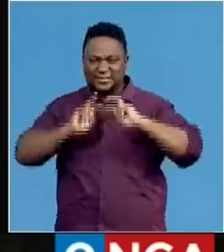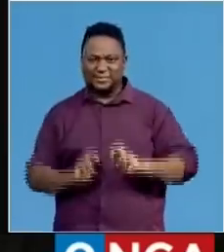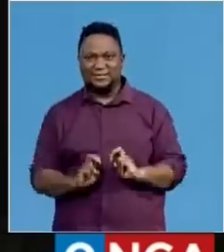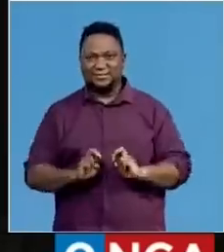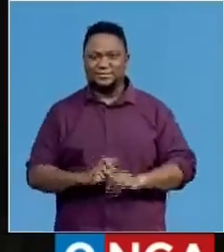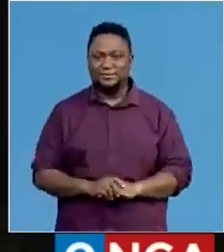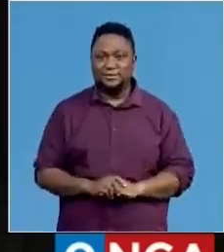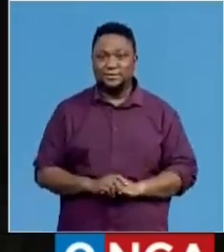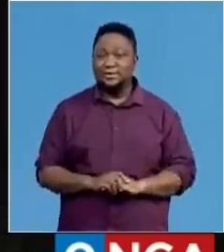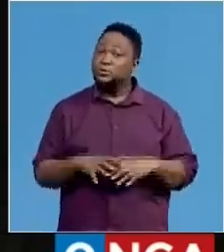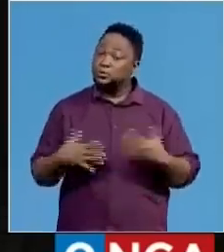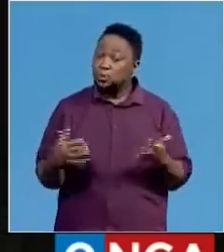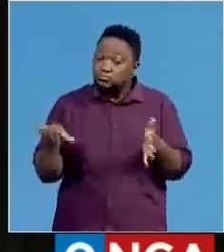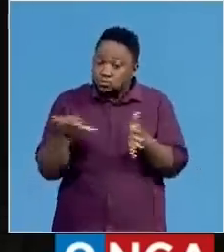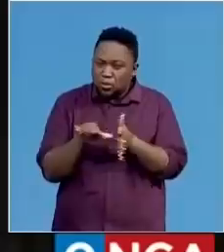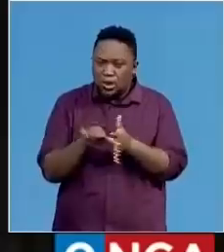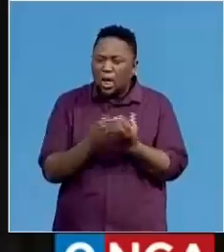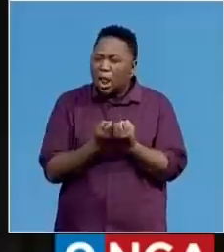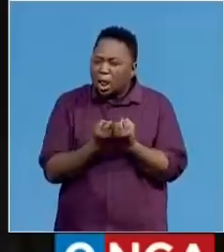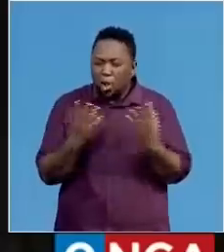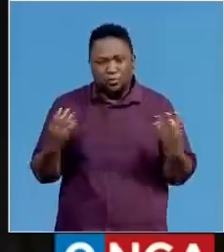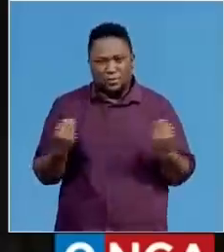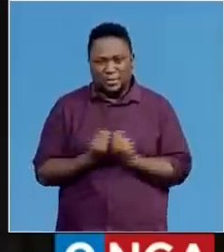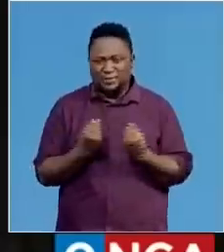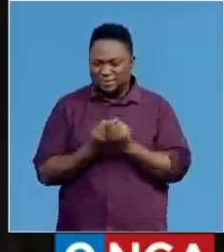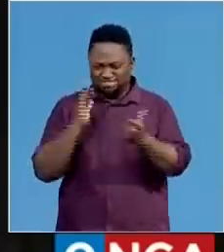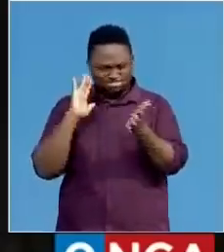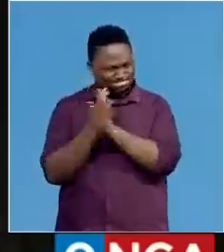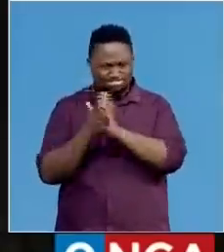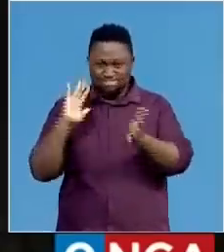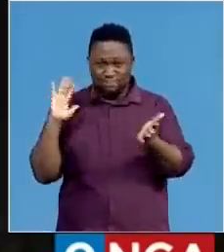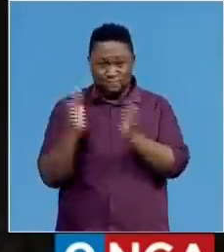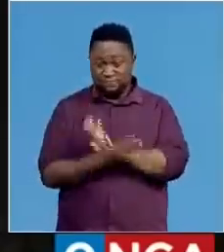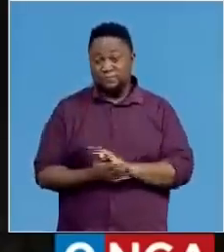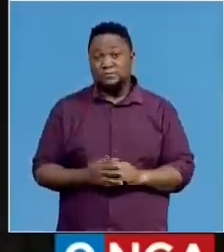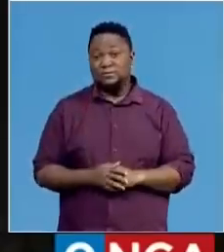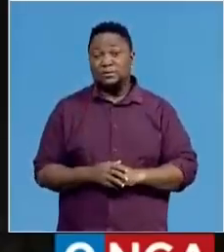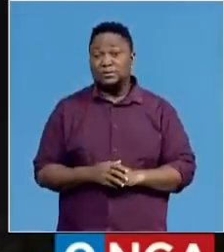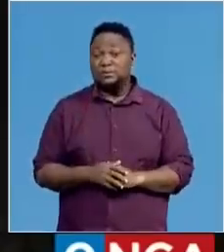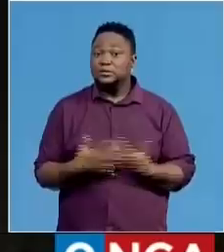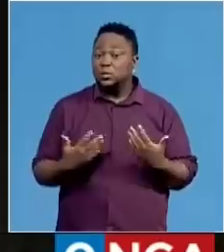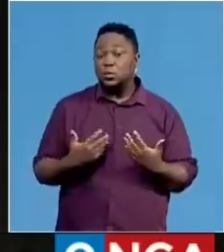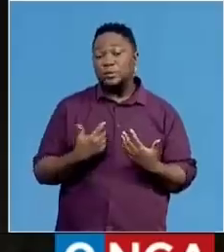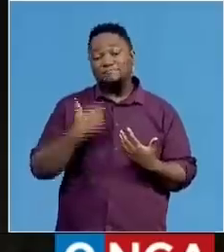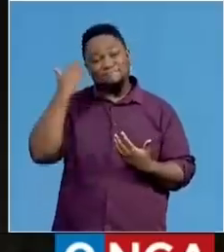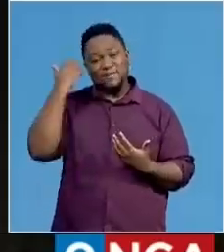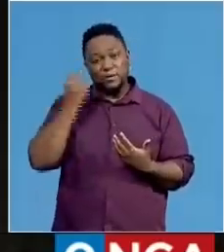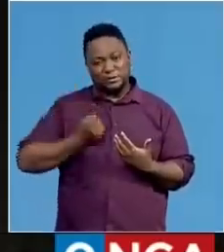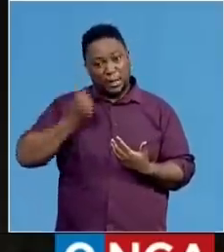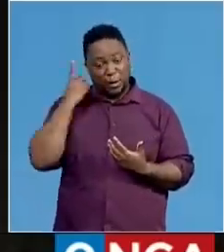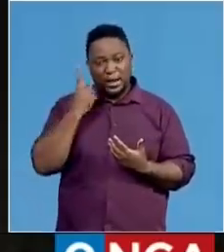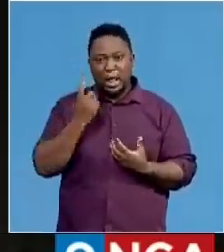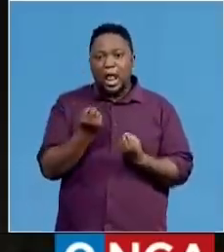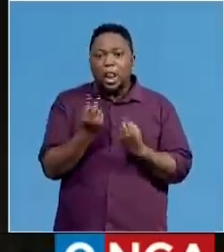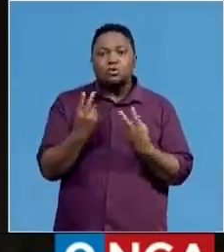topics of the like. And so a lot is literally going up in flames here this evening, and a lot that we understand